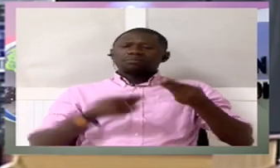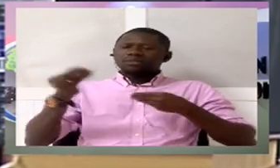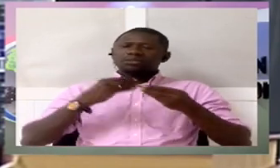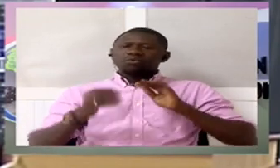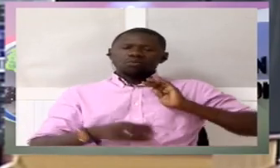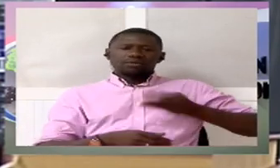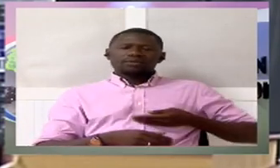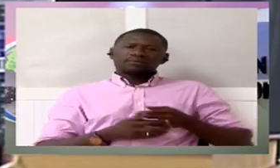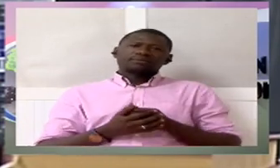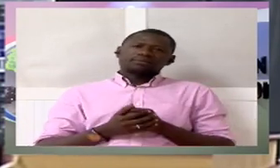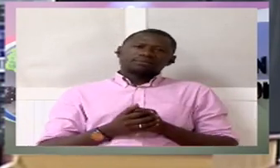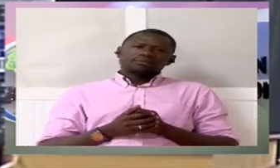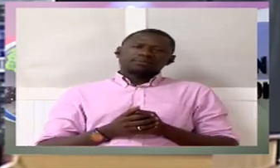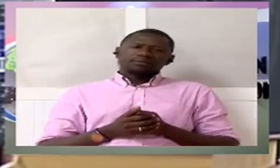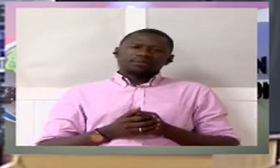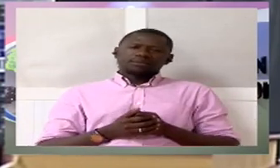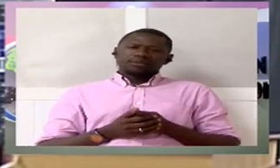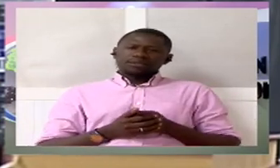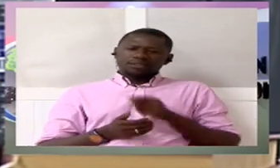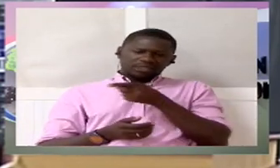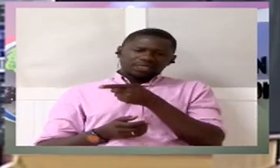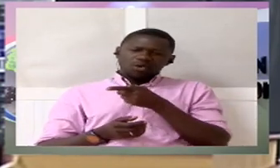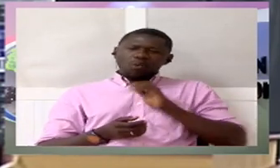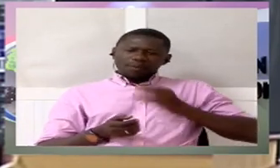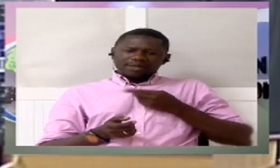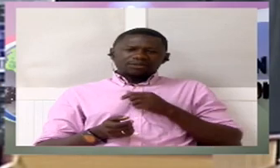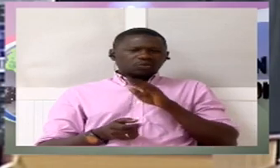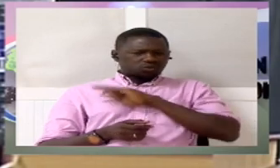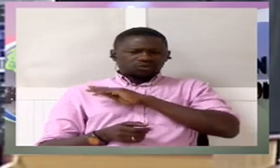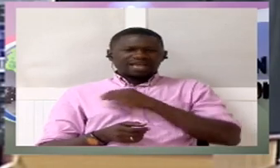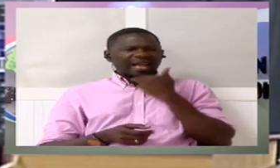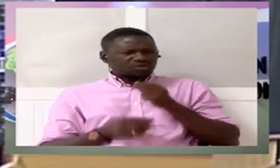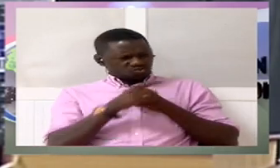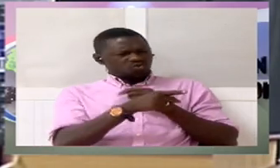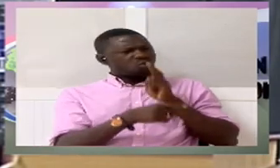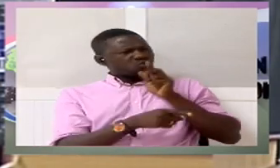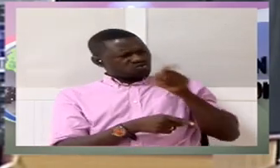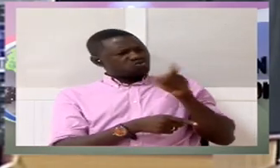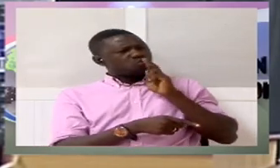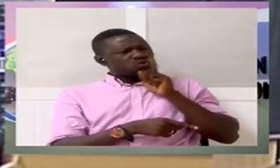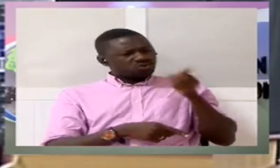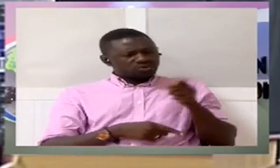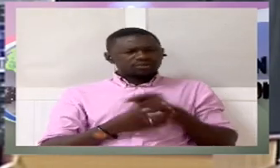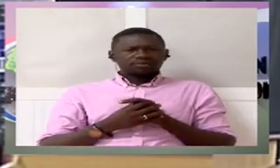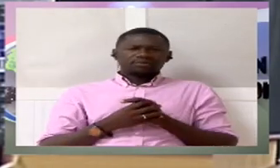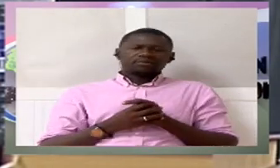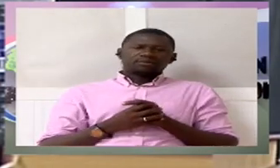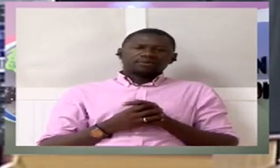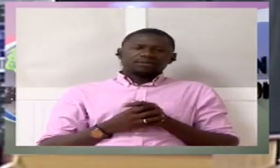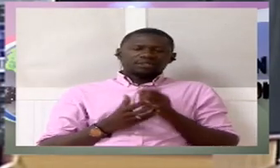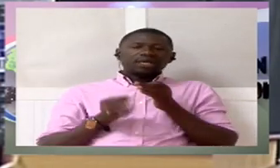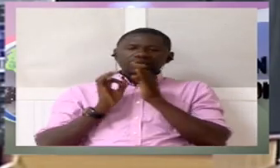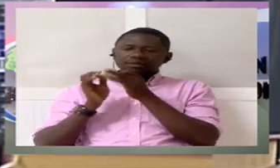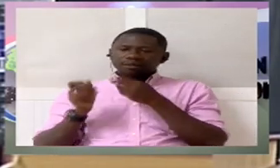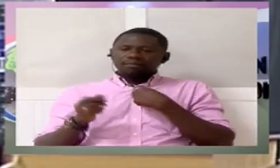businesswoman." So ndengo fana ya nyinyinka akai temu jumaleti. So that woman also asked her, "But who are you?" Akai ko ntemu Gaddafi la protocol leti.